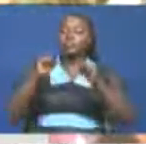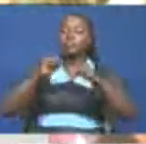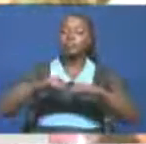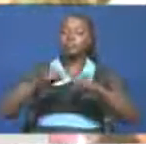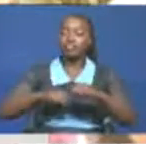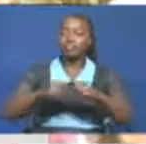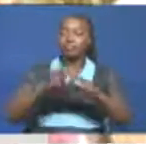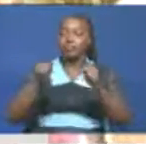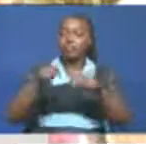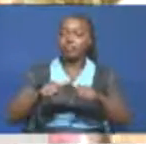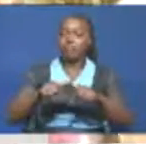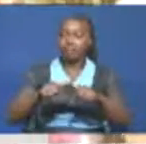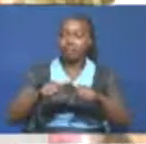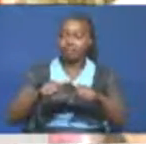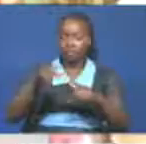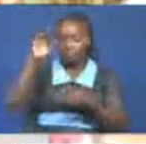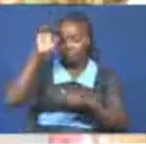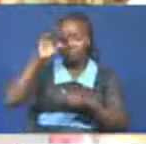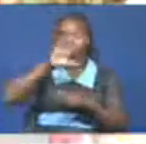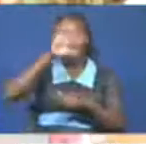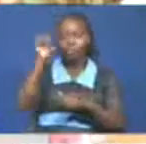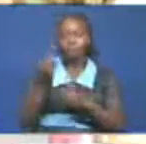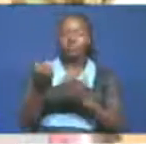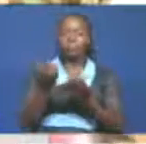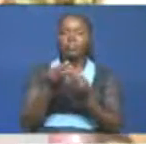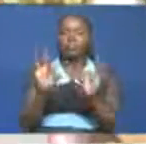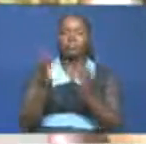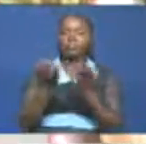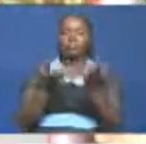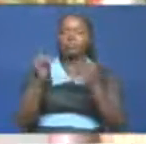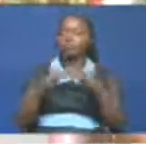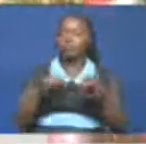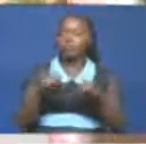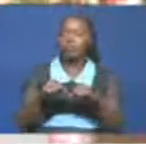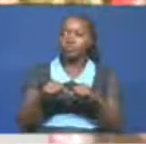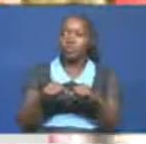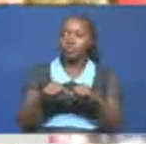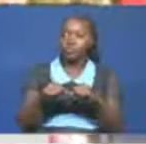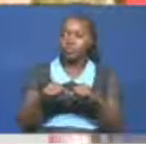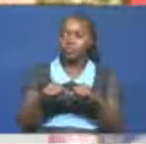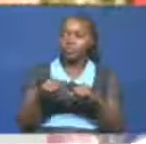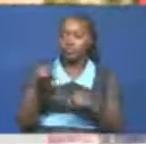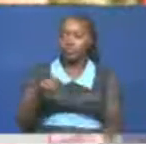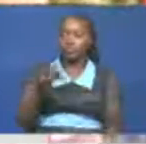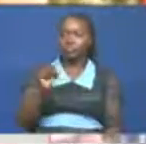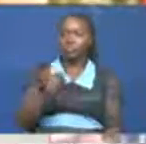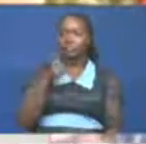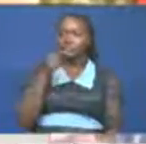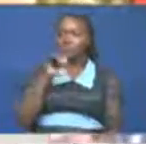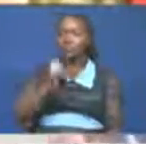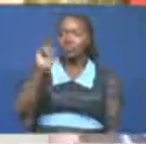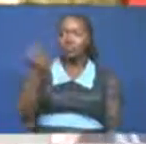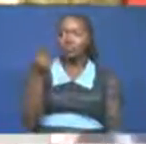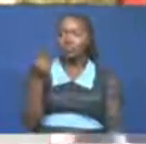today, considering we have the Africa Continental Free Trade Agreement, we had our PS has just mentioned that Kenya